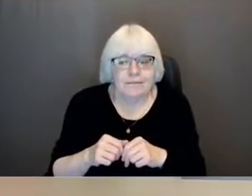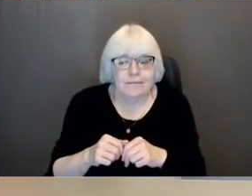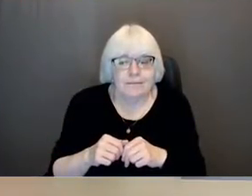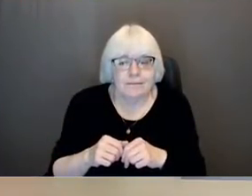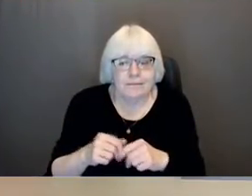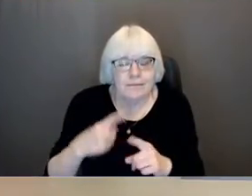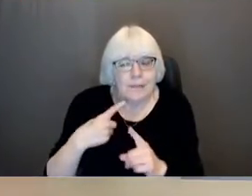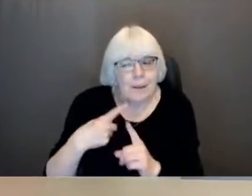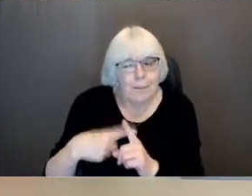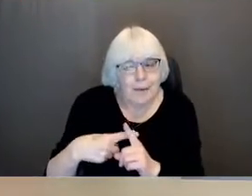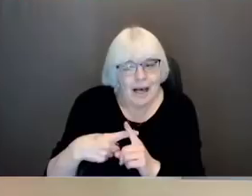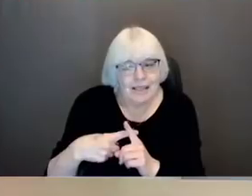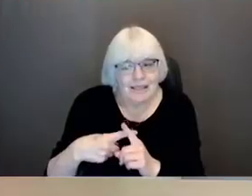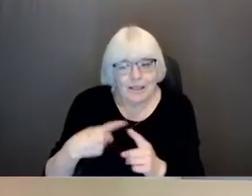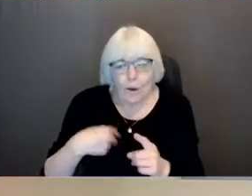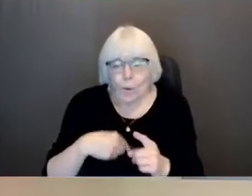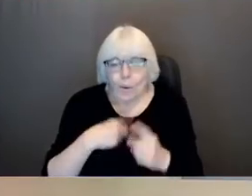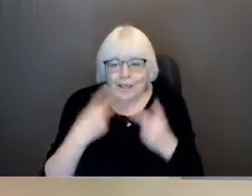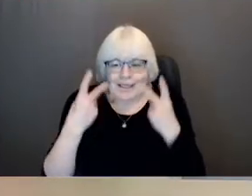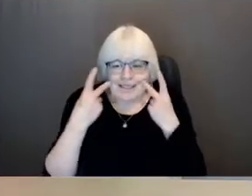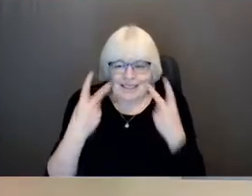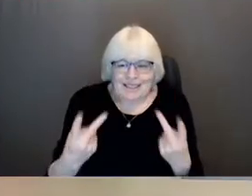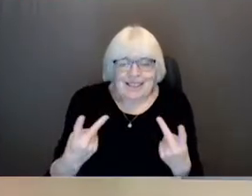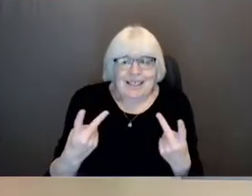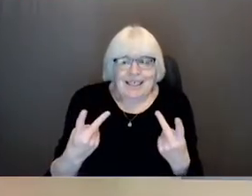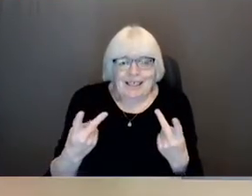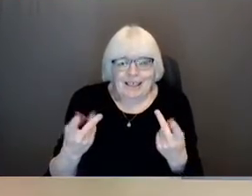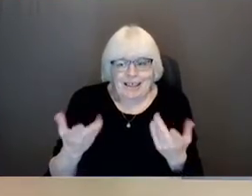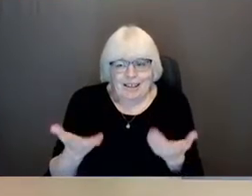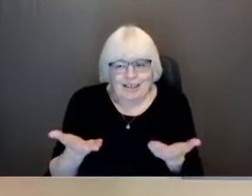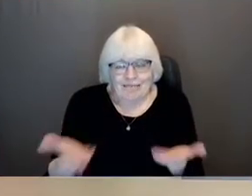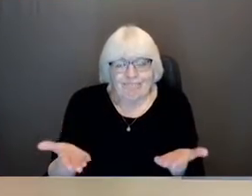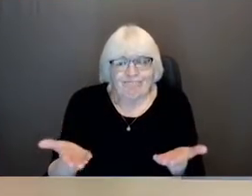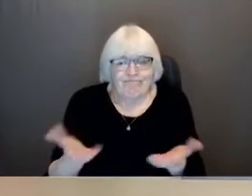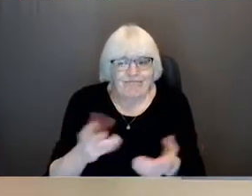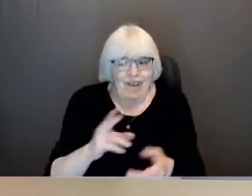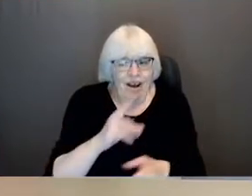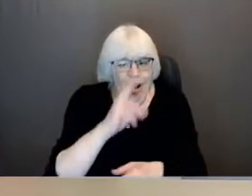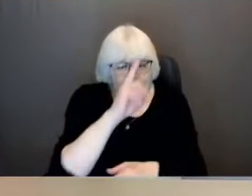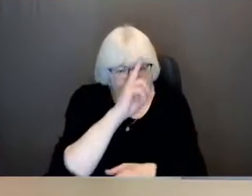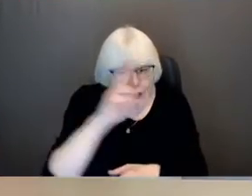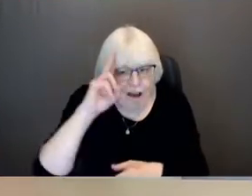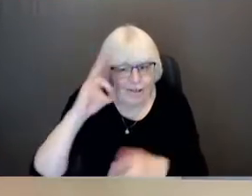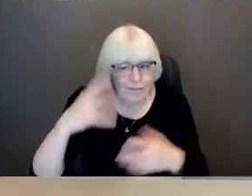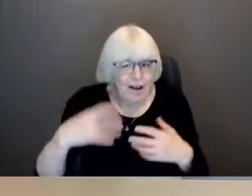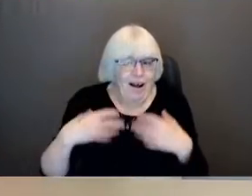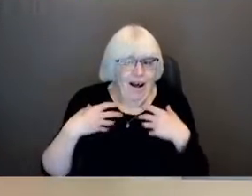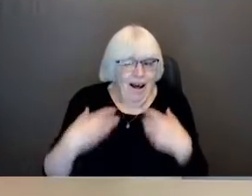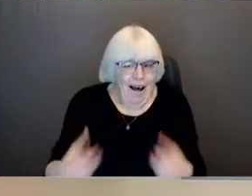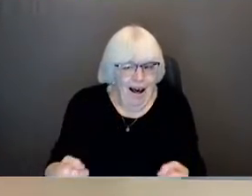healthcare systems. So one of the reasons we've been always